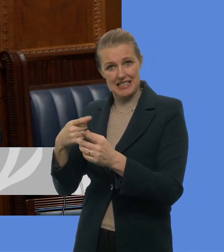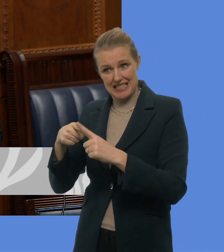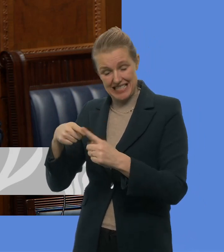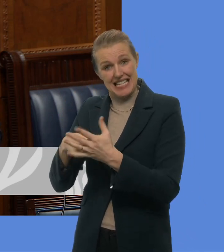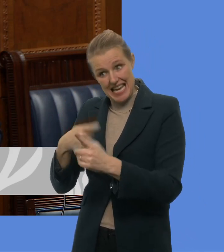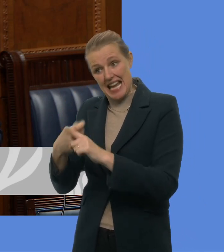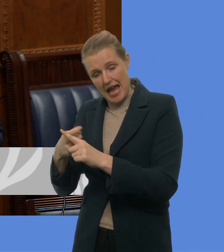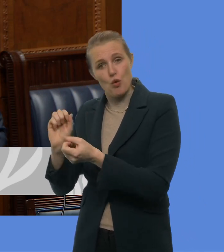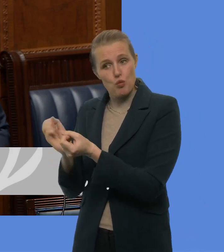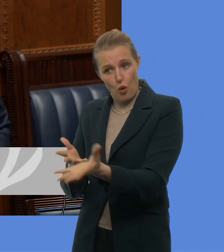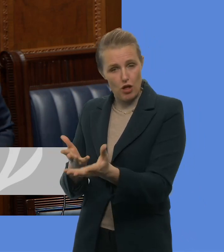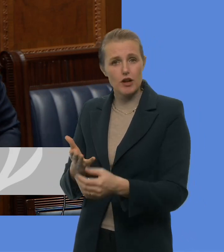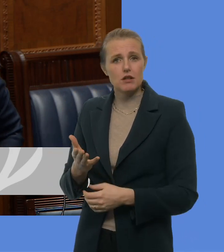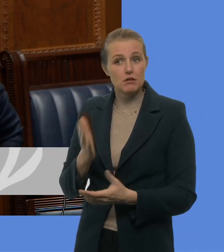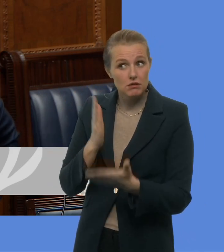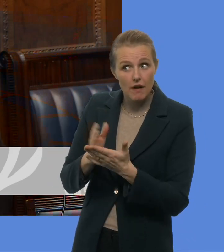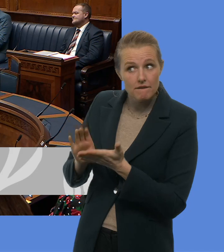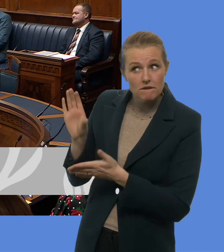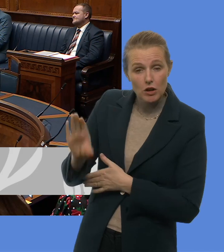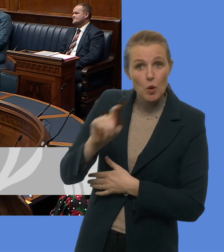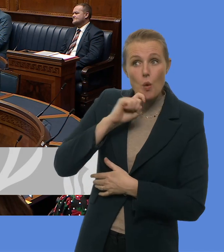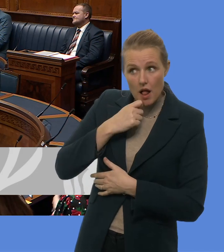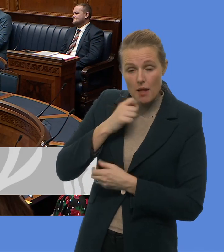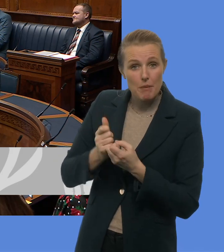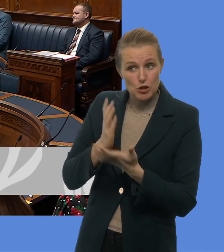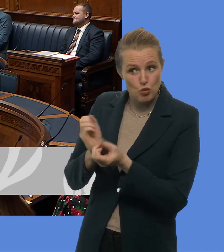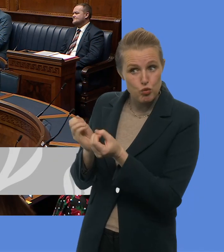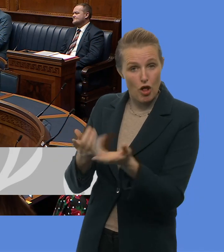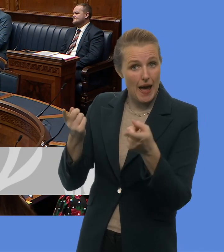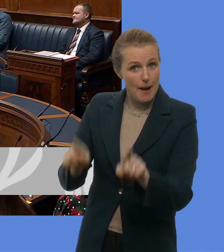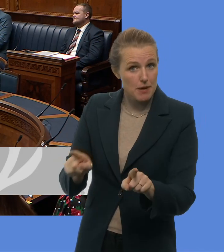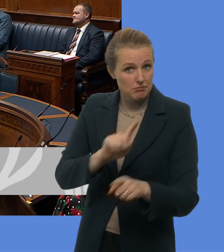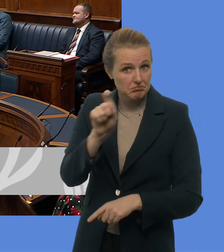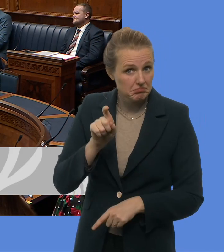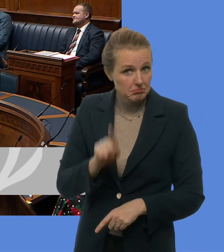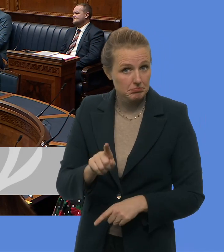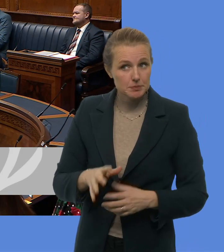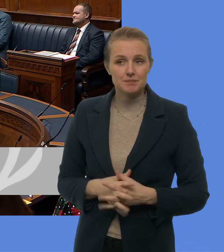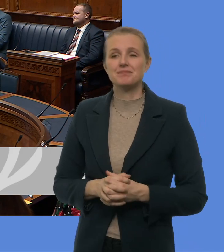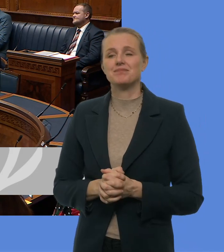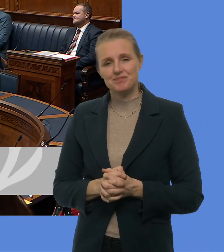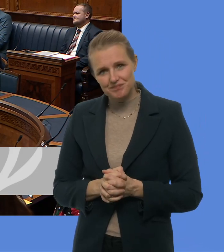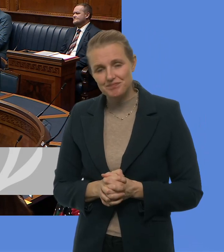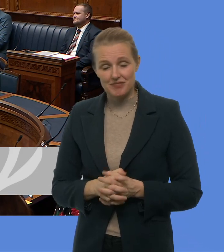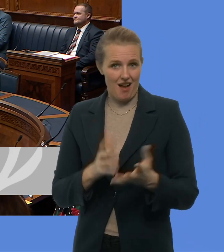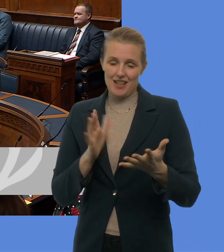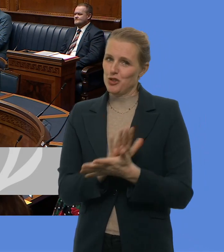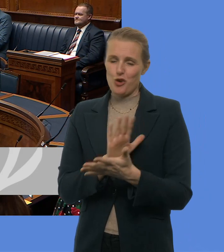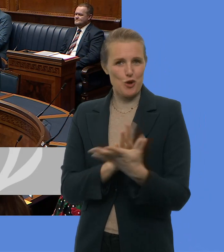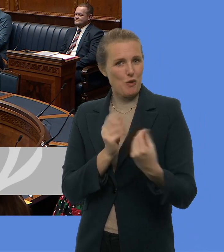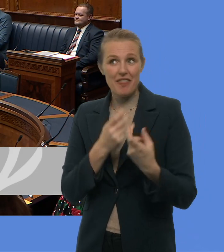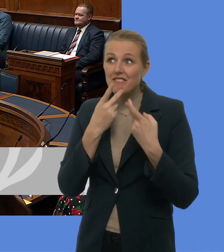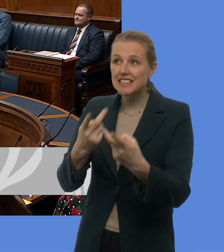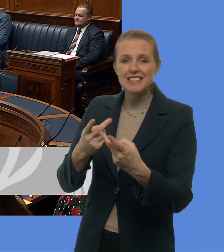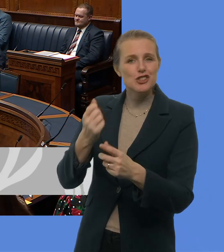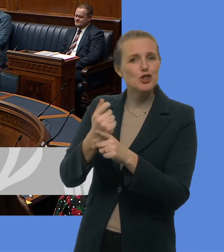made available to allow that rollout to continue? Minister. Well, I thank the member. Yes, I very much enjoyed my visit to